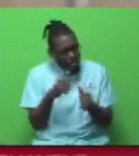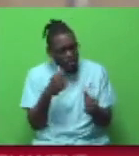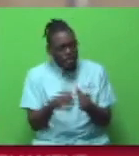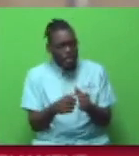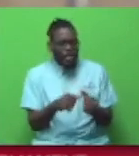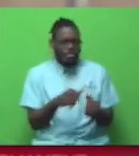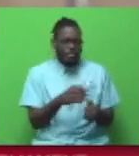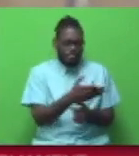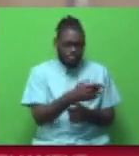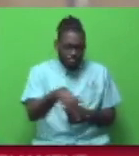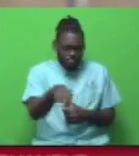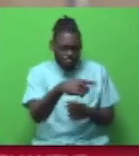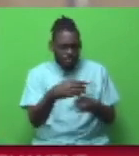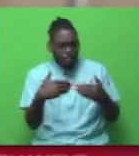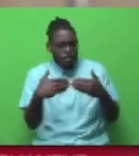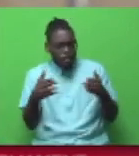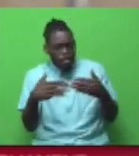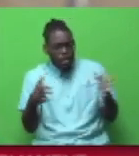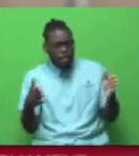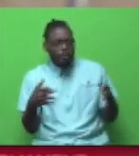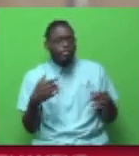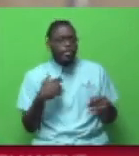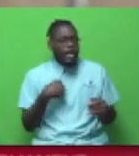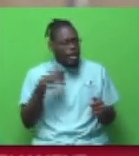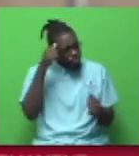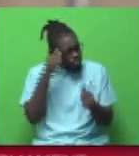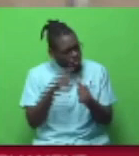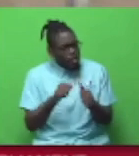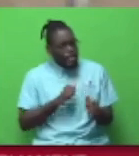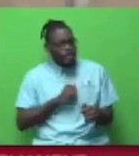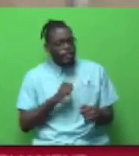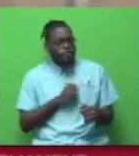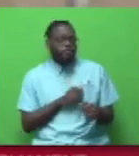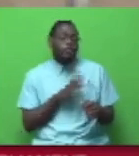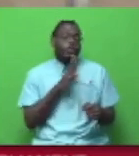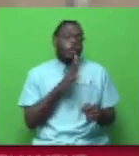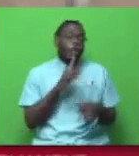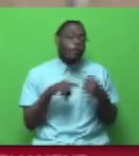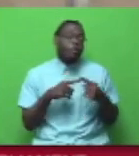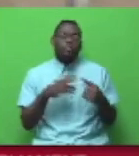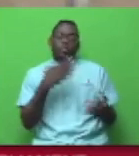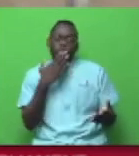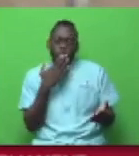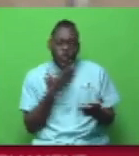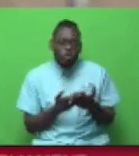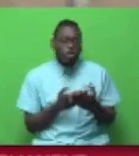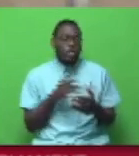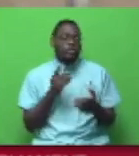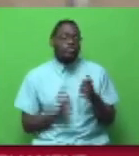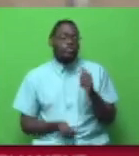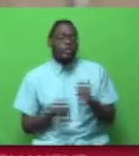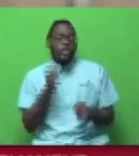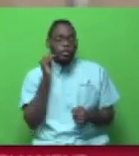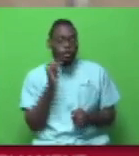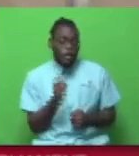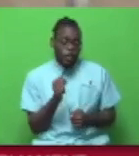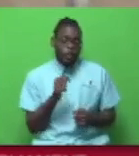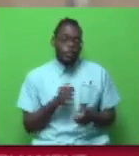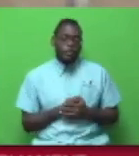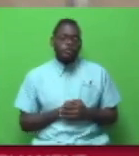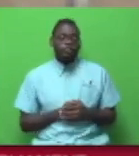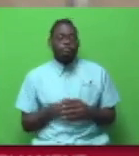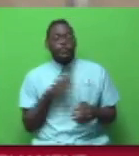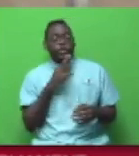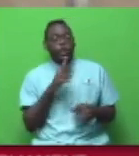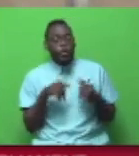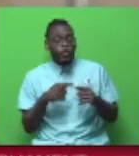am reminding myself as well that I'm speaking to you, the good people of Trinidad and Tobago, in respect of the pursuit of matters in